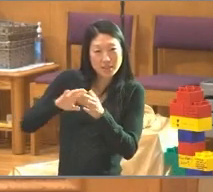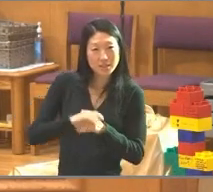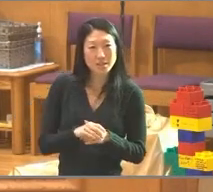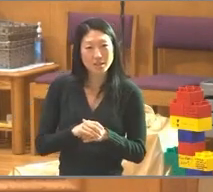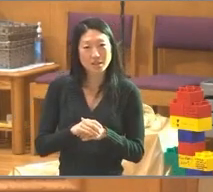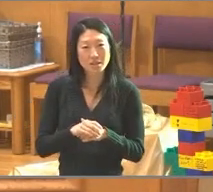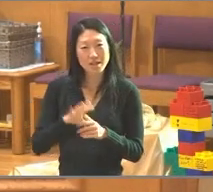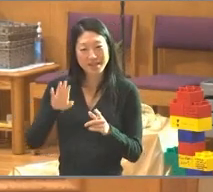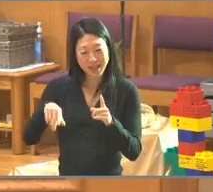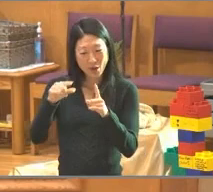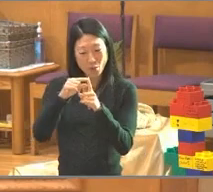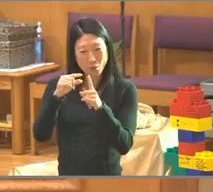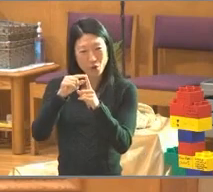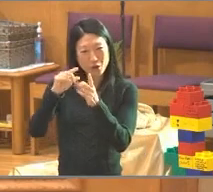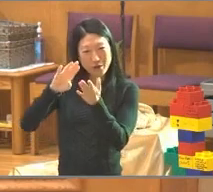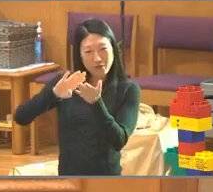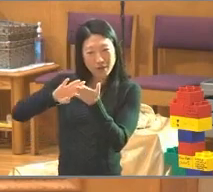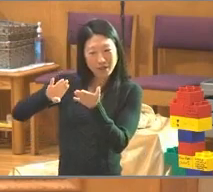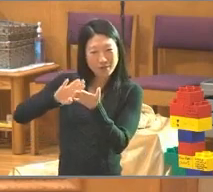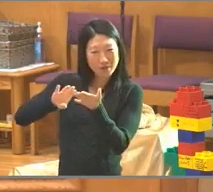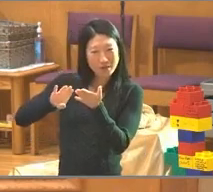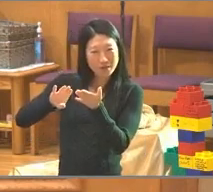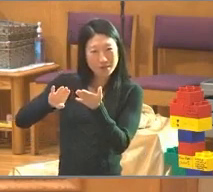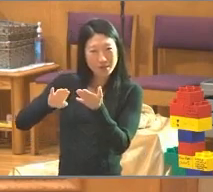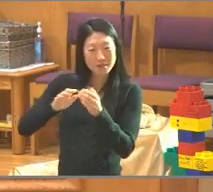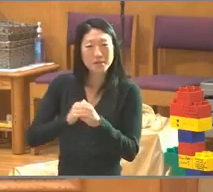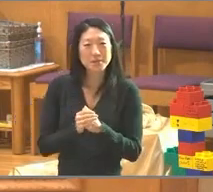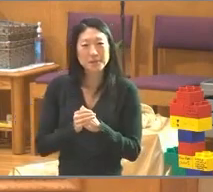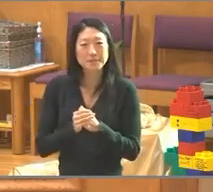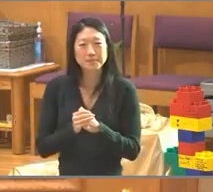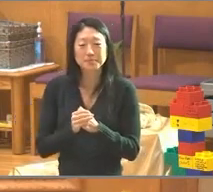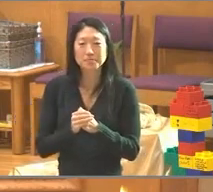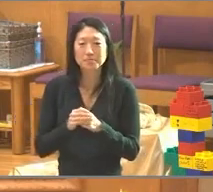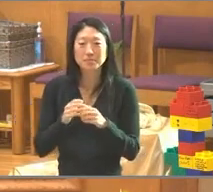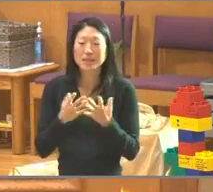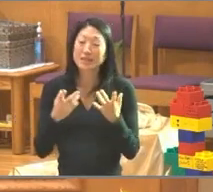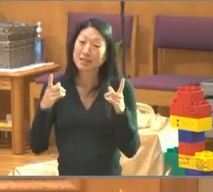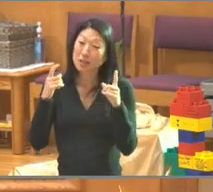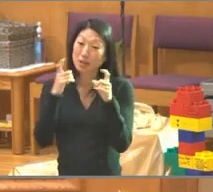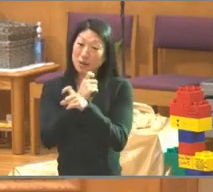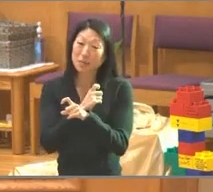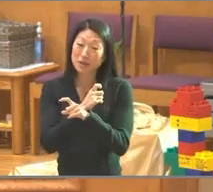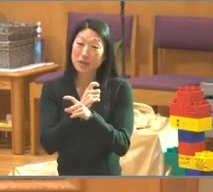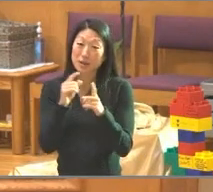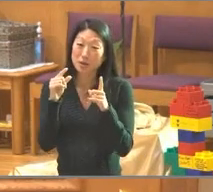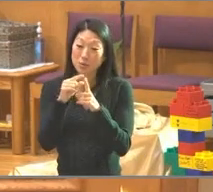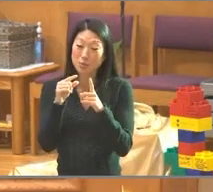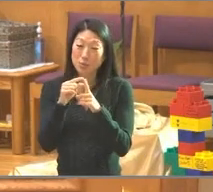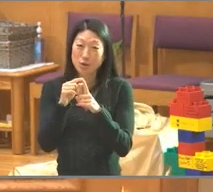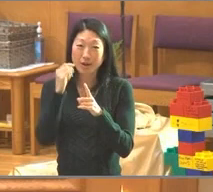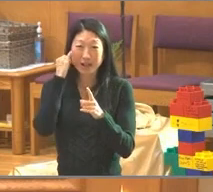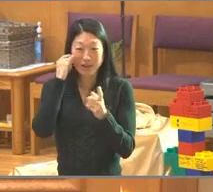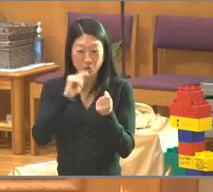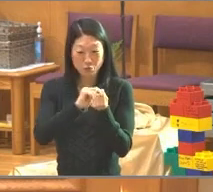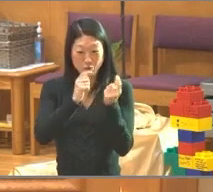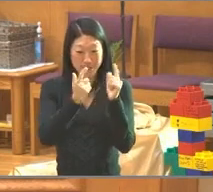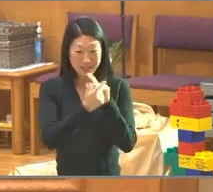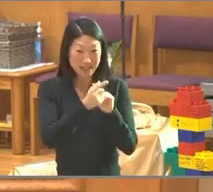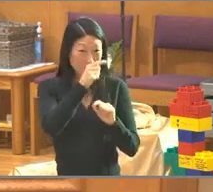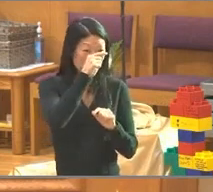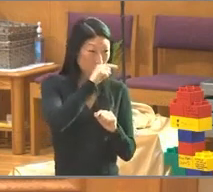That word, forgiveness. It's a very complicated word when you translate it from the